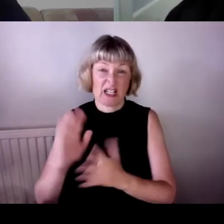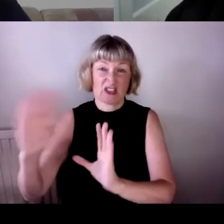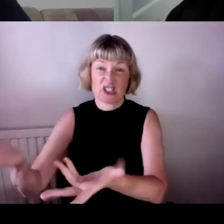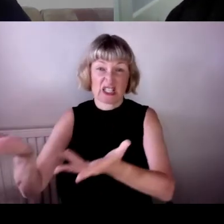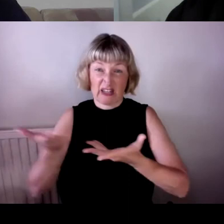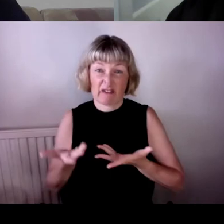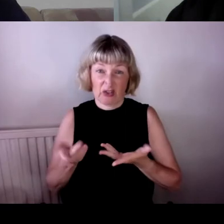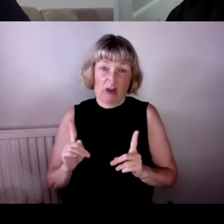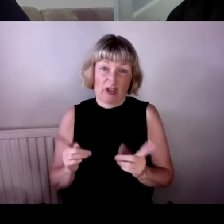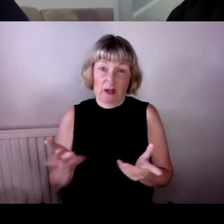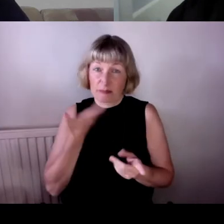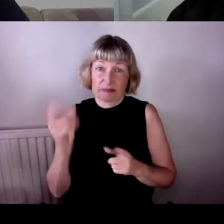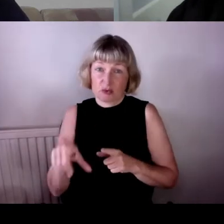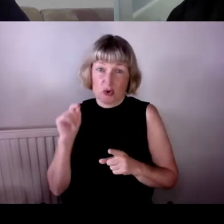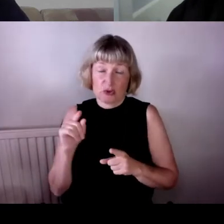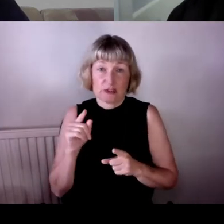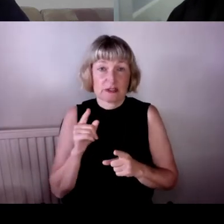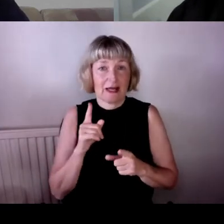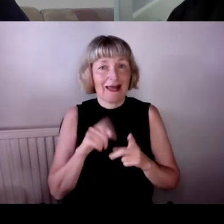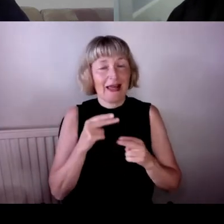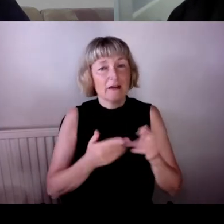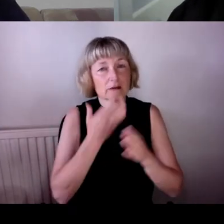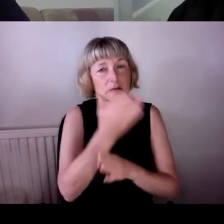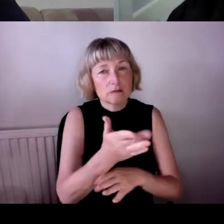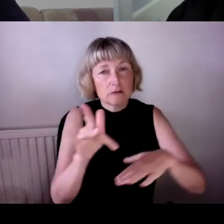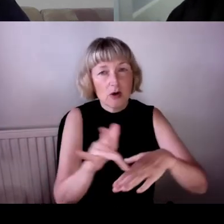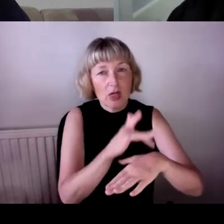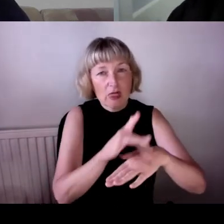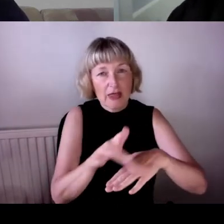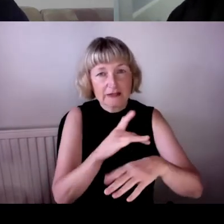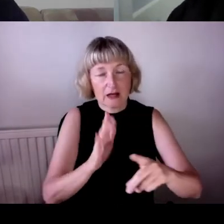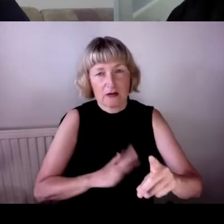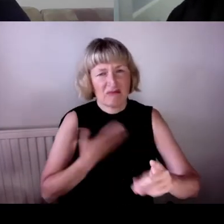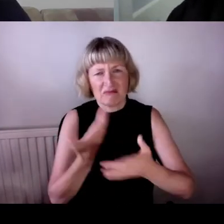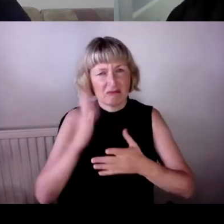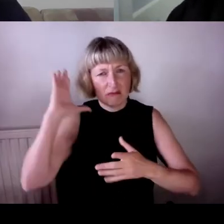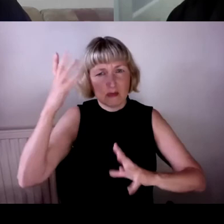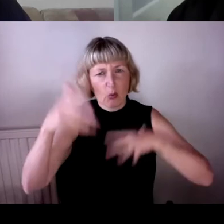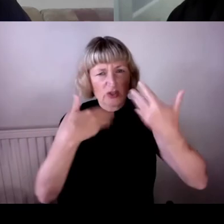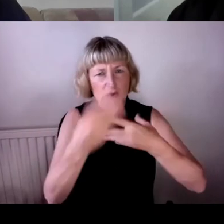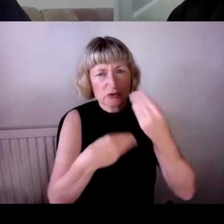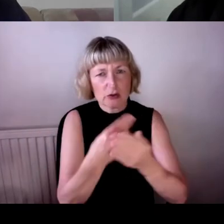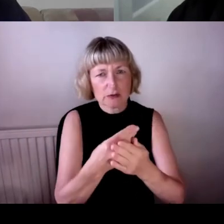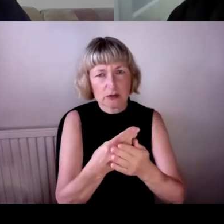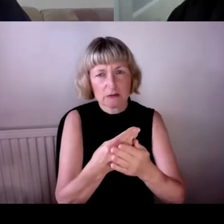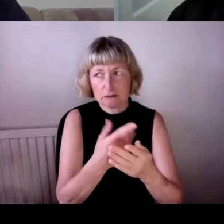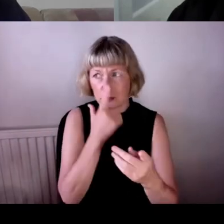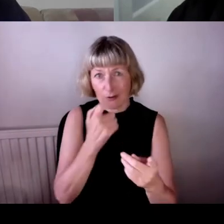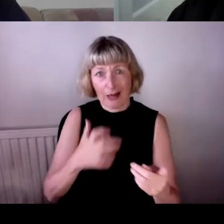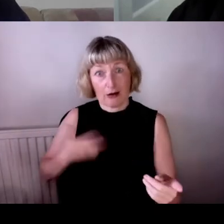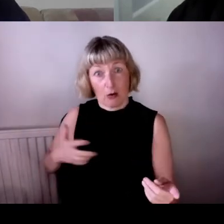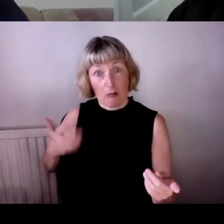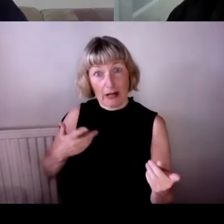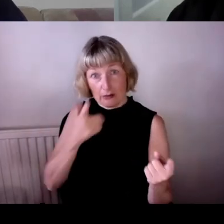into the theatre and you don't like what the audio describer is doing, you can complain, because you